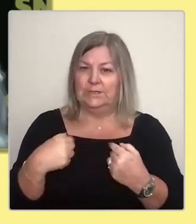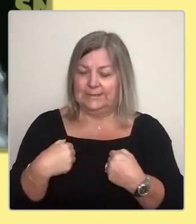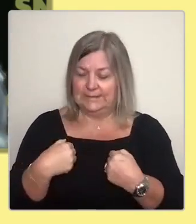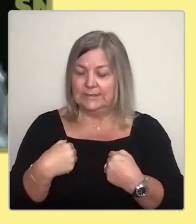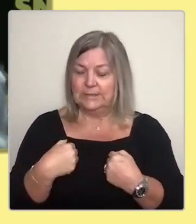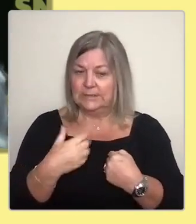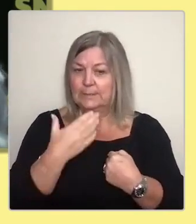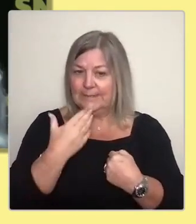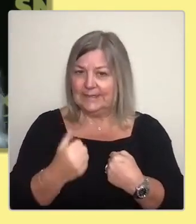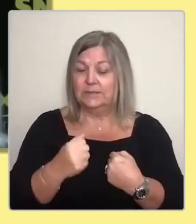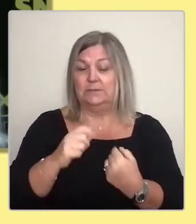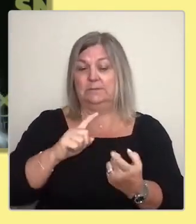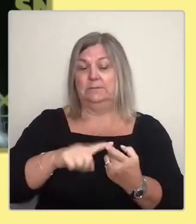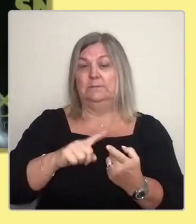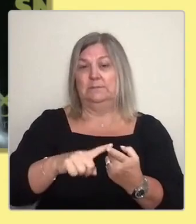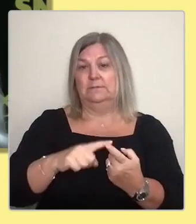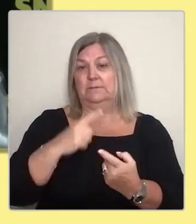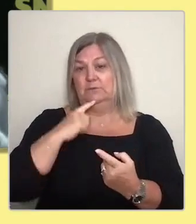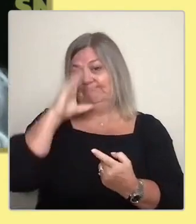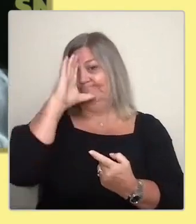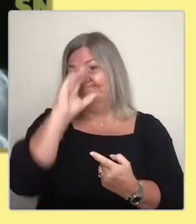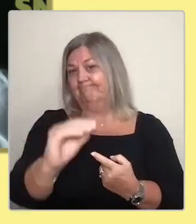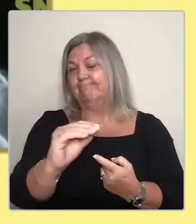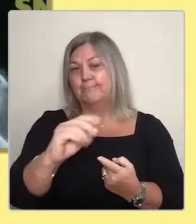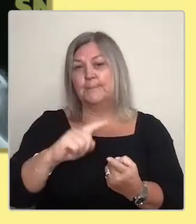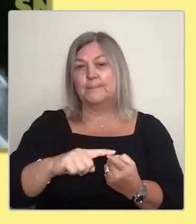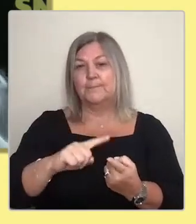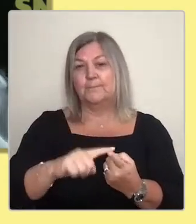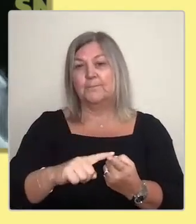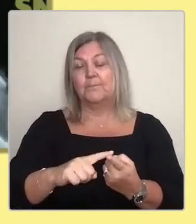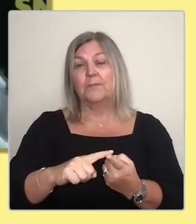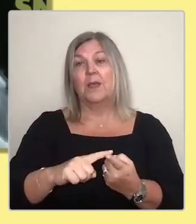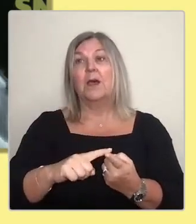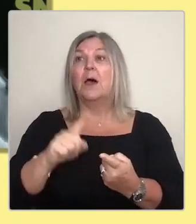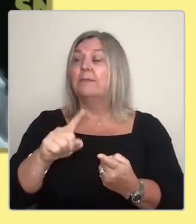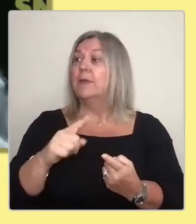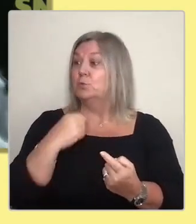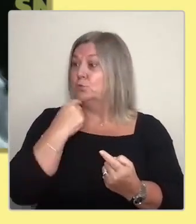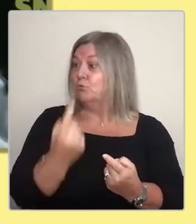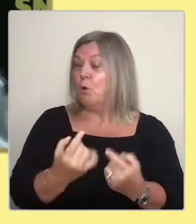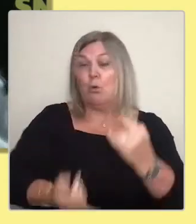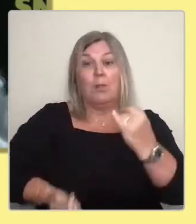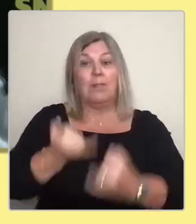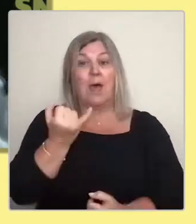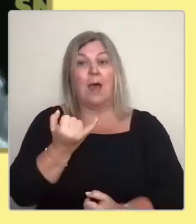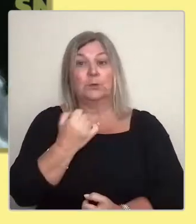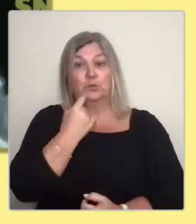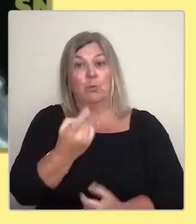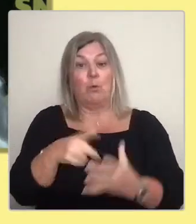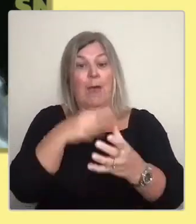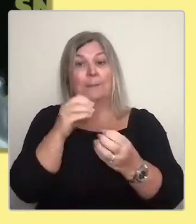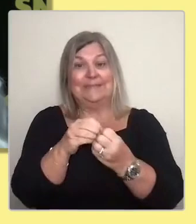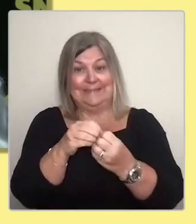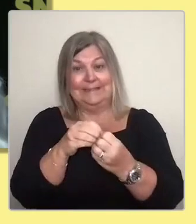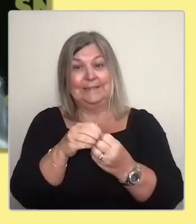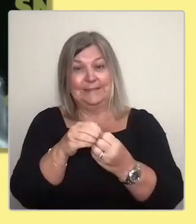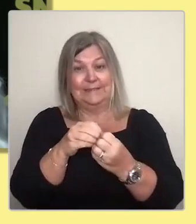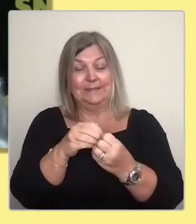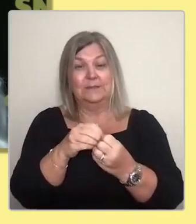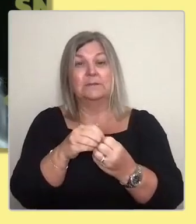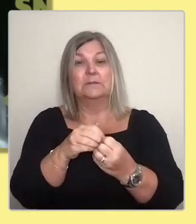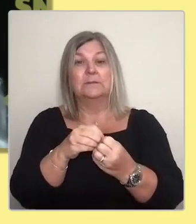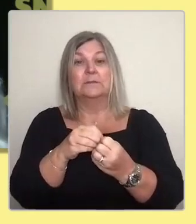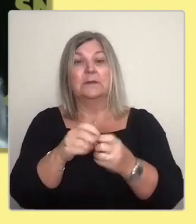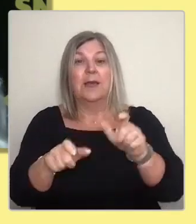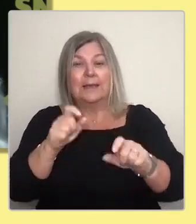first point is to say that this is the second last Hustings. The last Hustings is in Aberdeen tomorrow. The candidates have